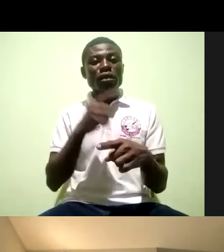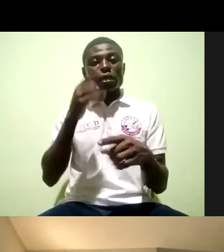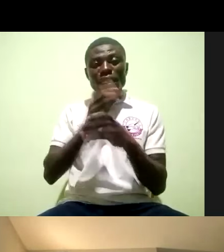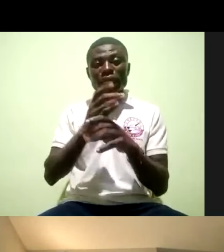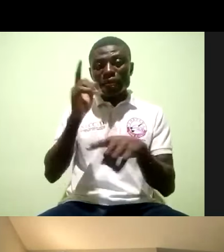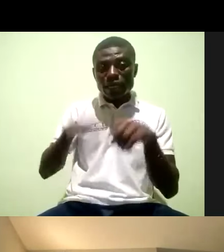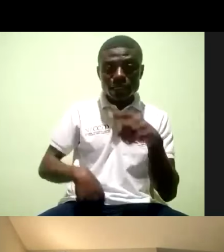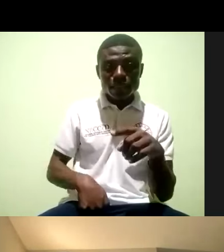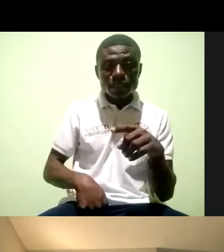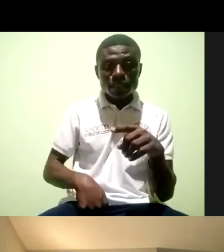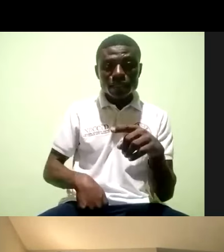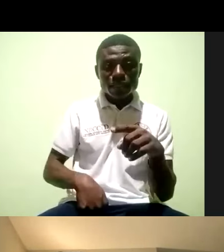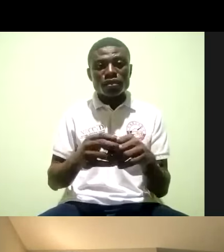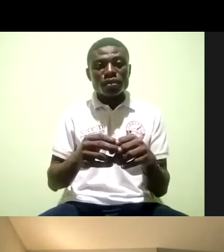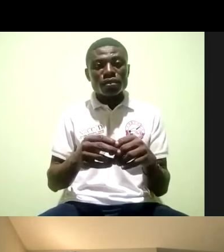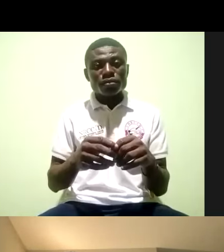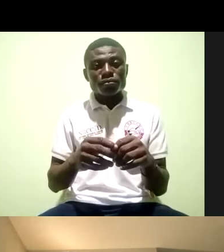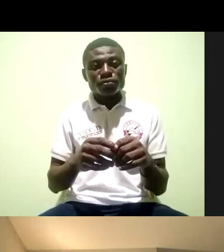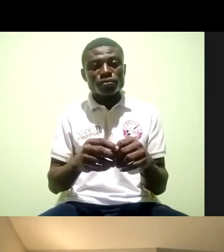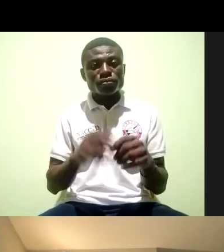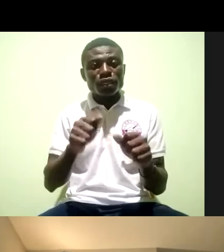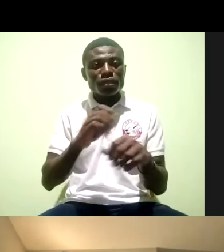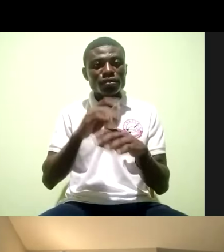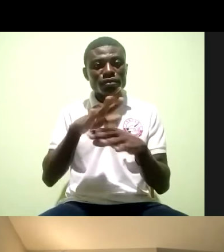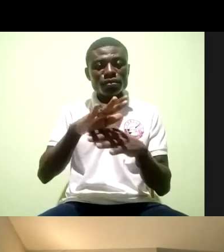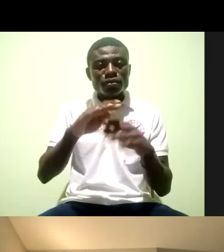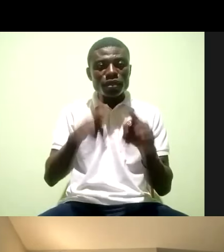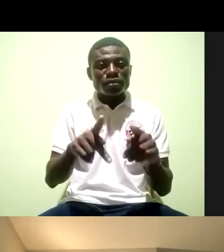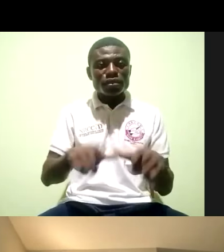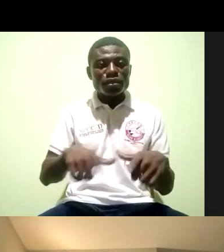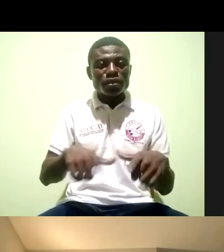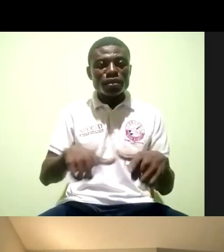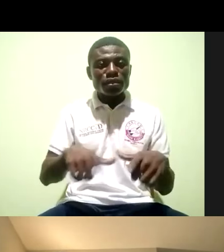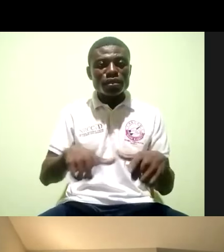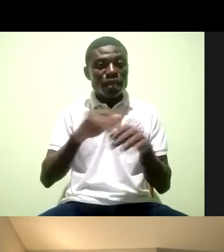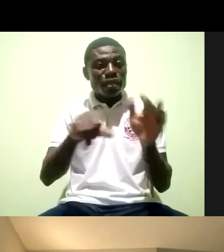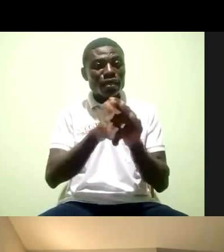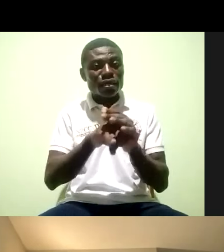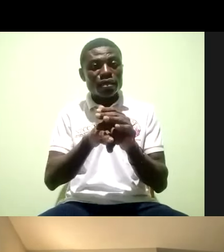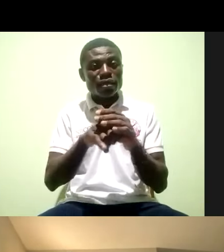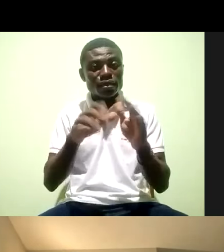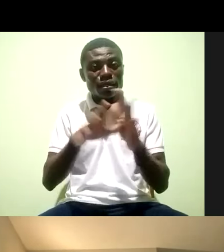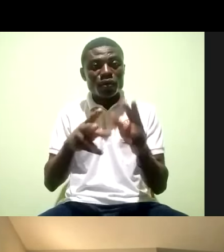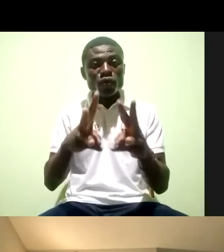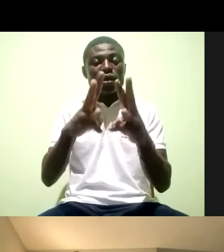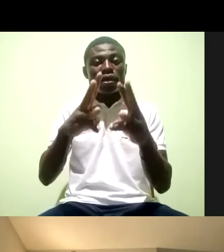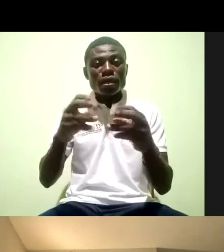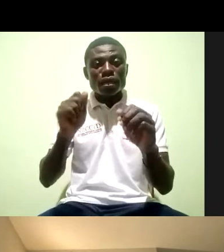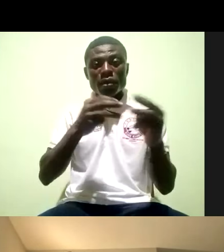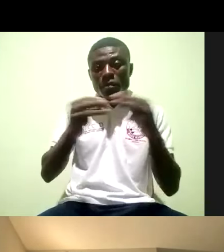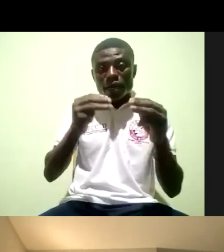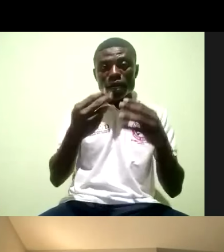can significantly impact a person's life. Early detection and intervention is important in both.